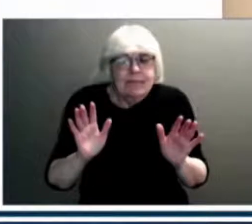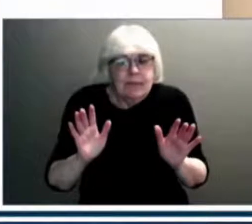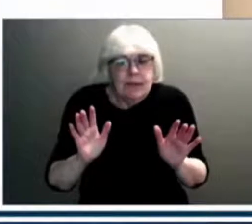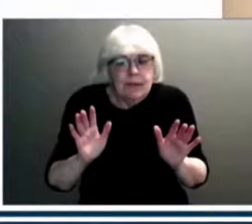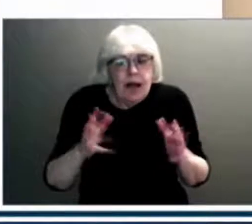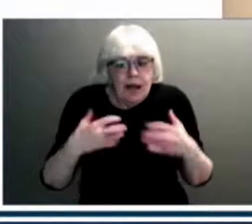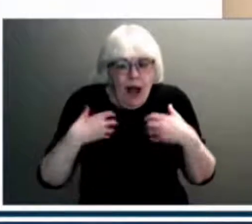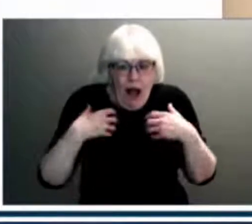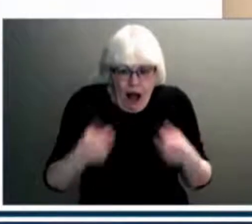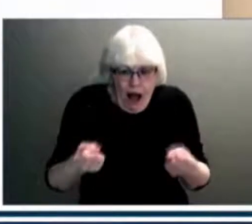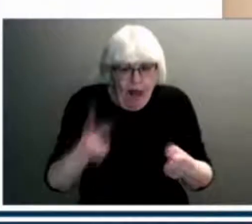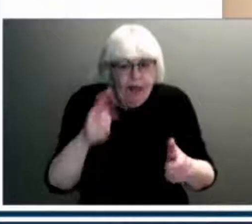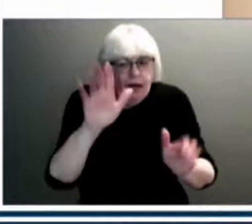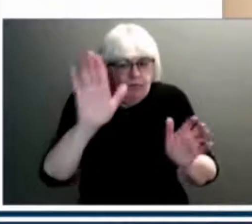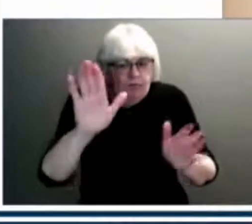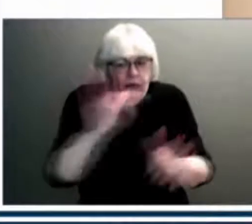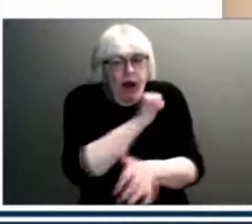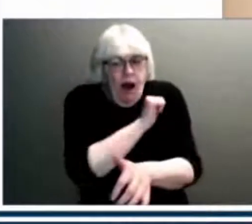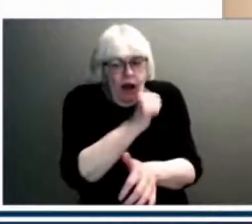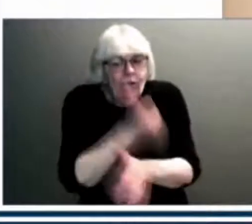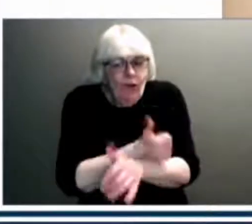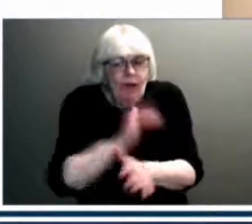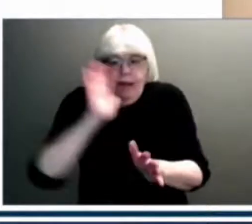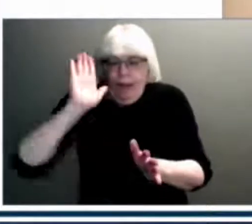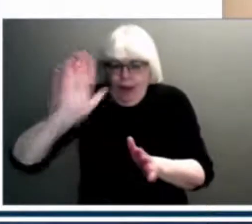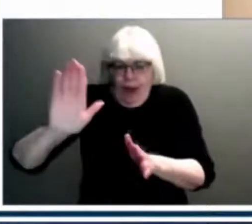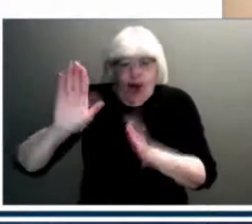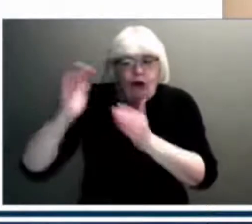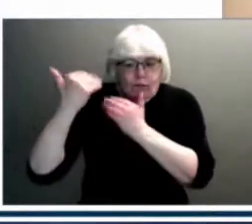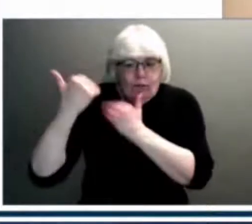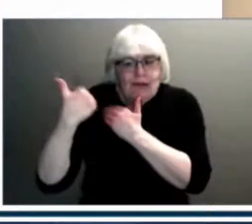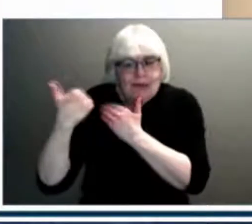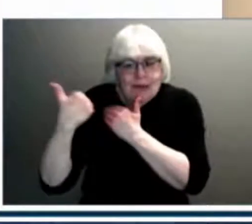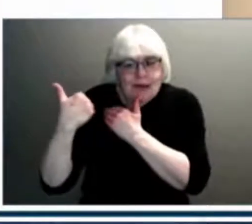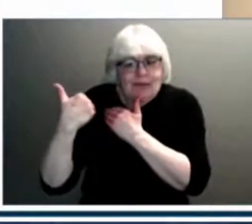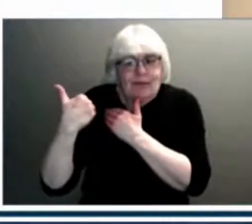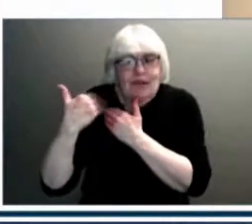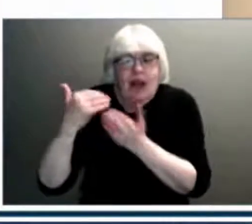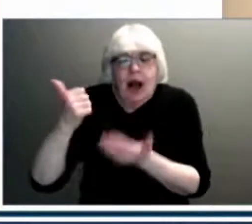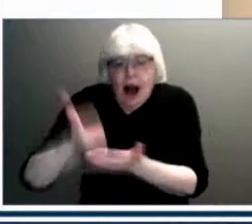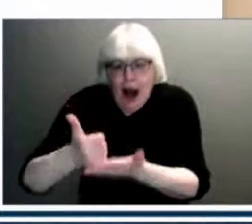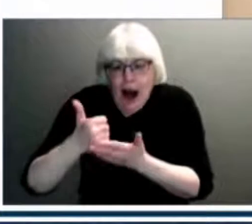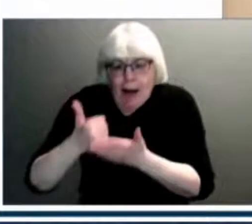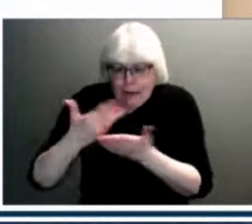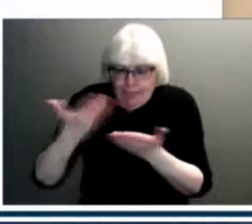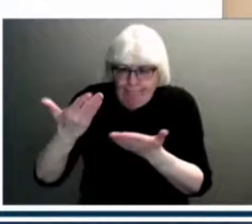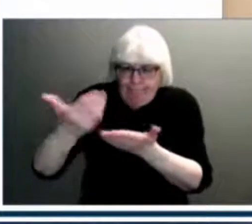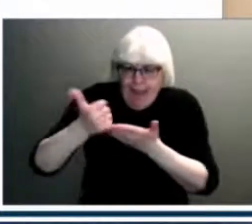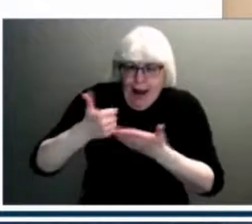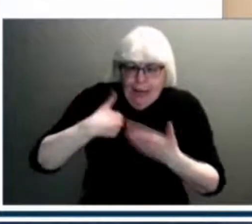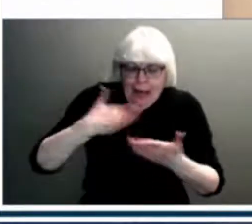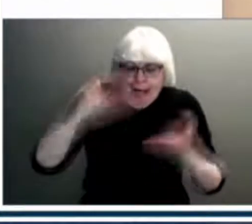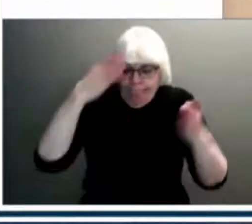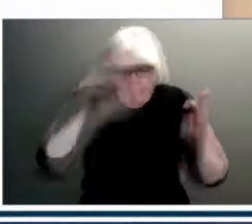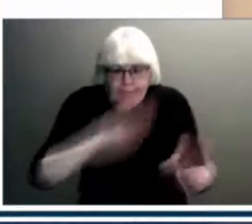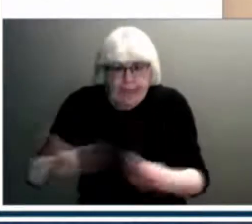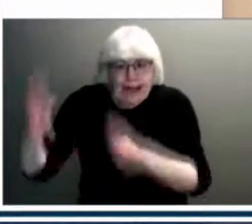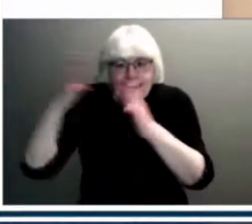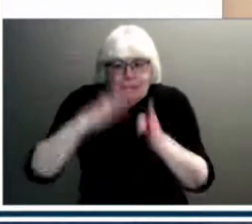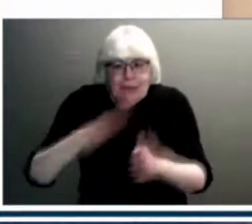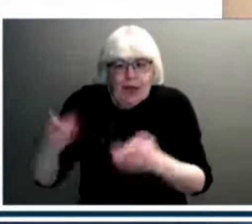lot of that. It feeds into our, ongoing planning for the use of their resources and what capacity they may need to